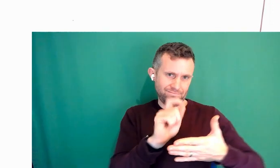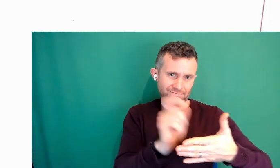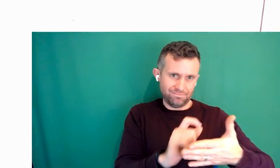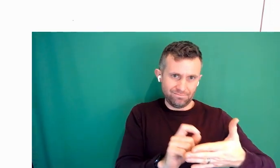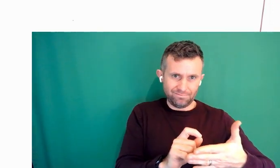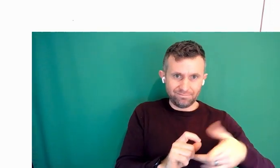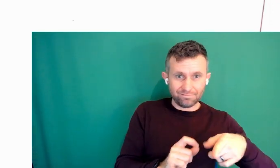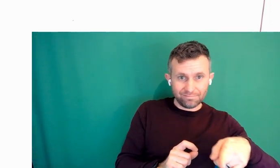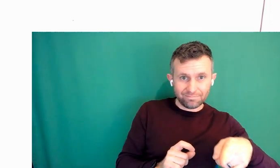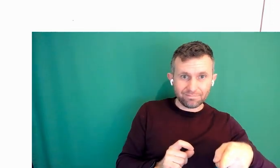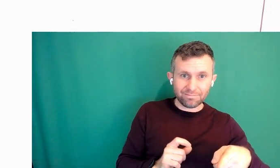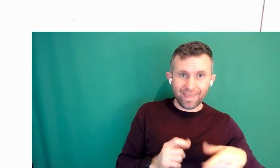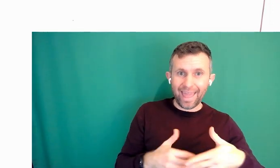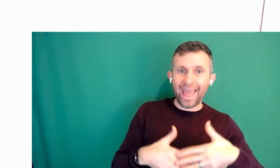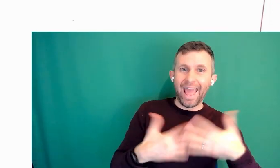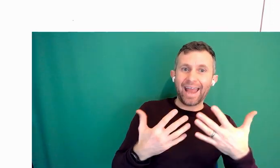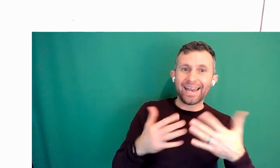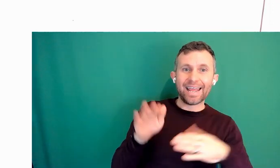reason.